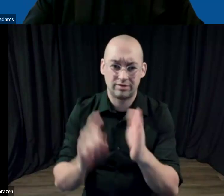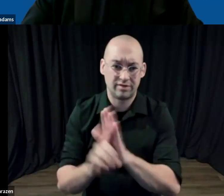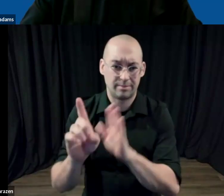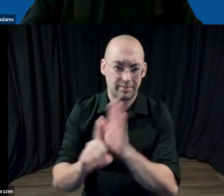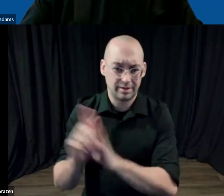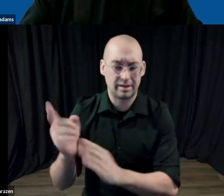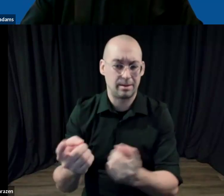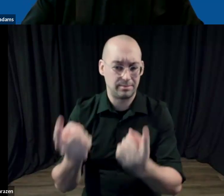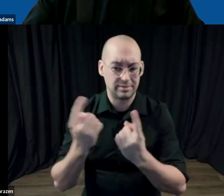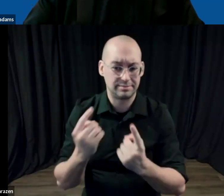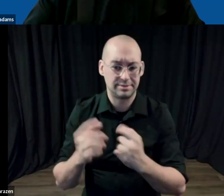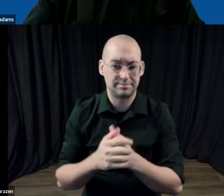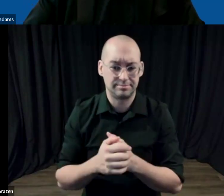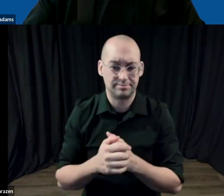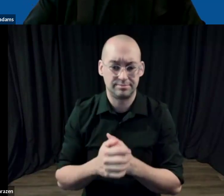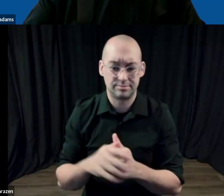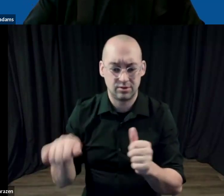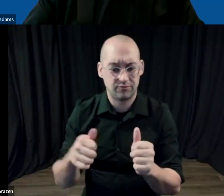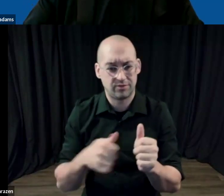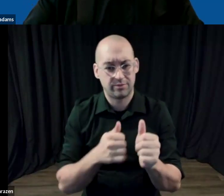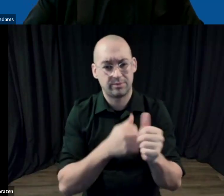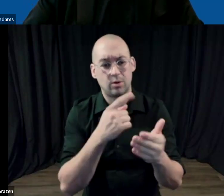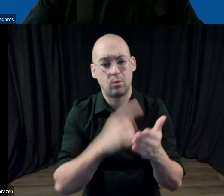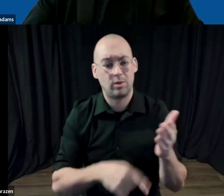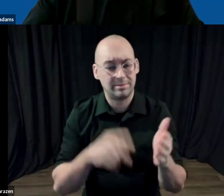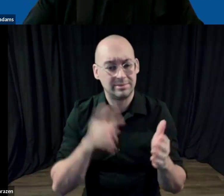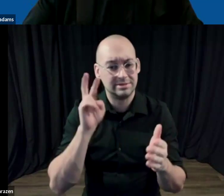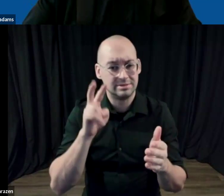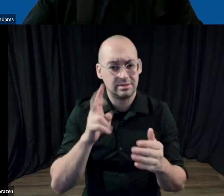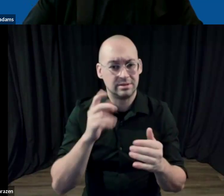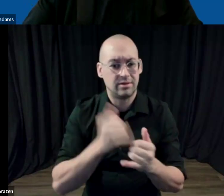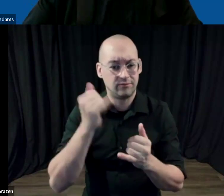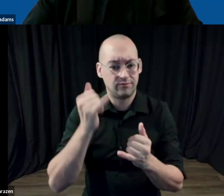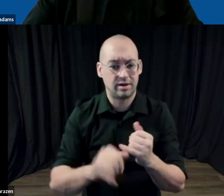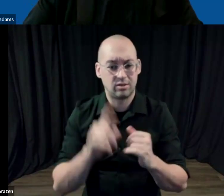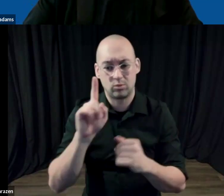And tracking on what I'm seeing, our final question at this point in time is,